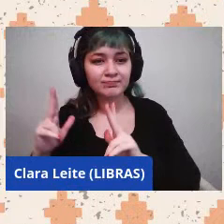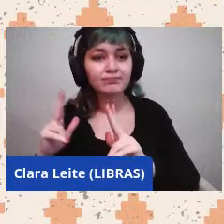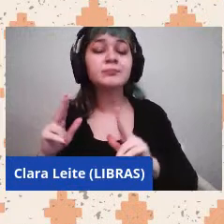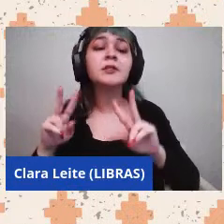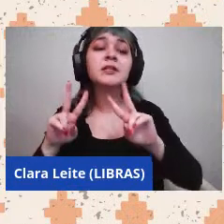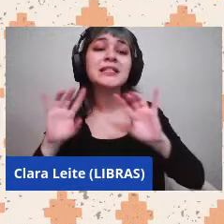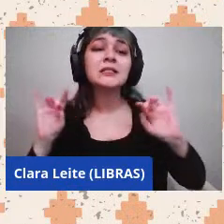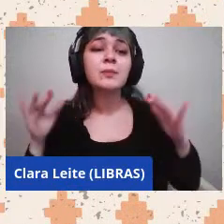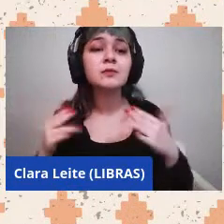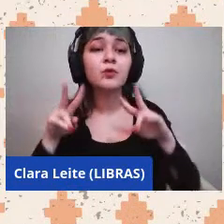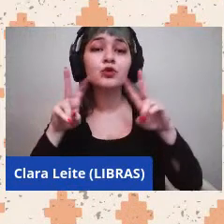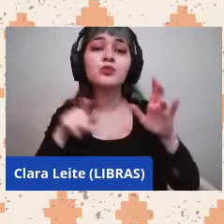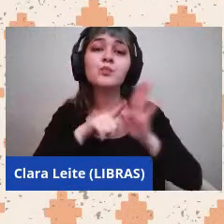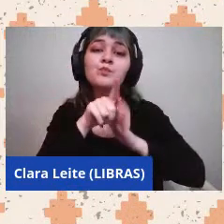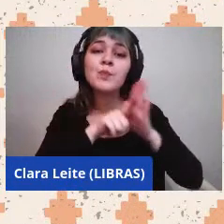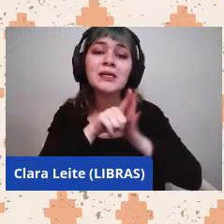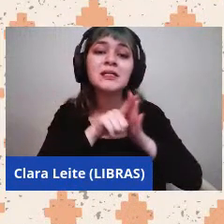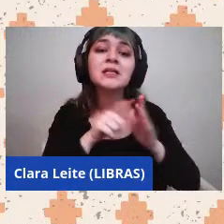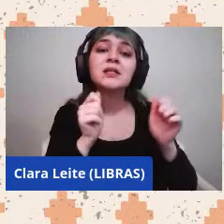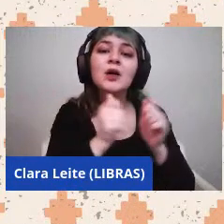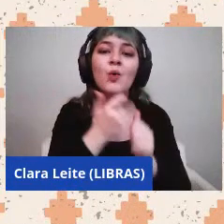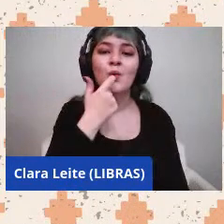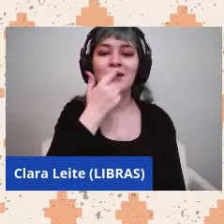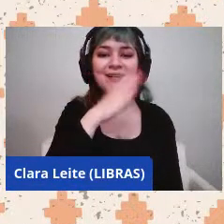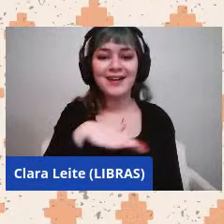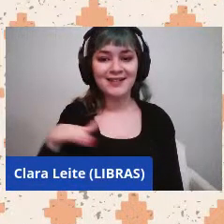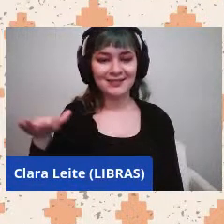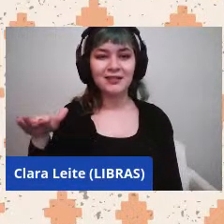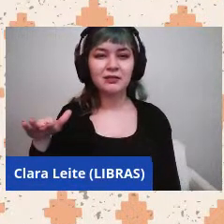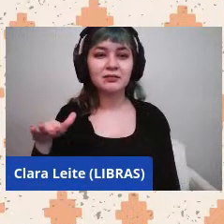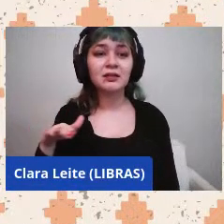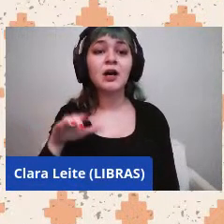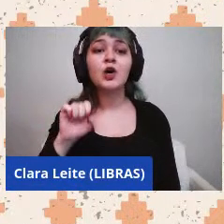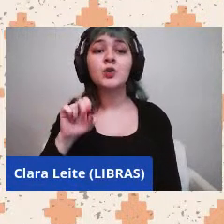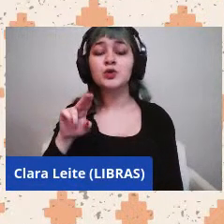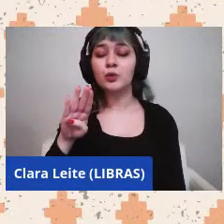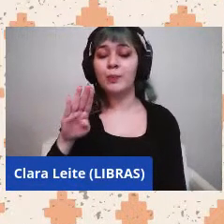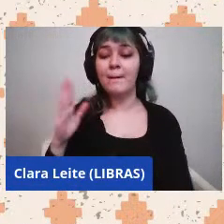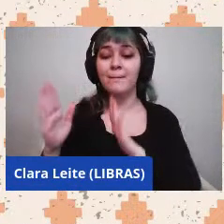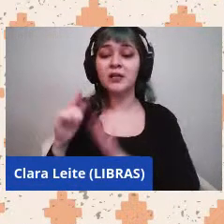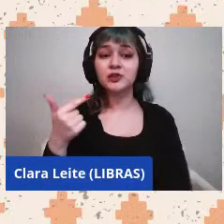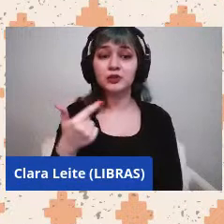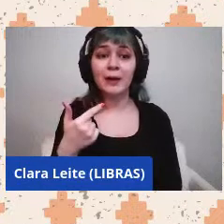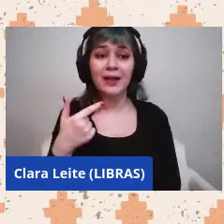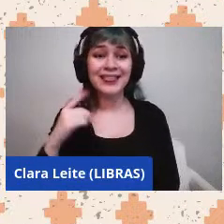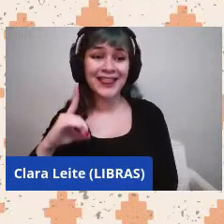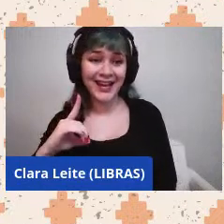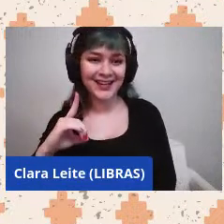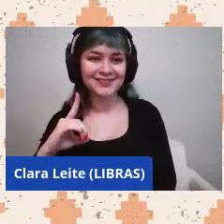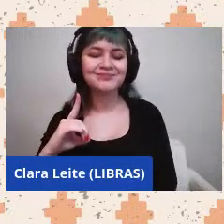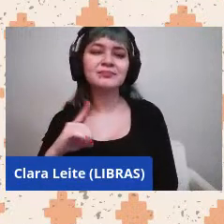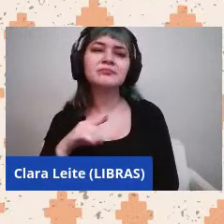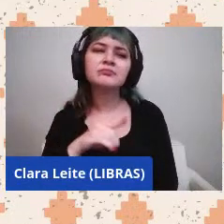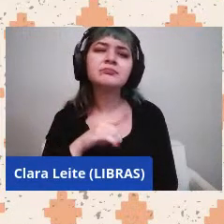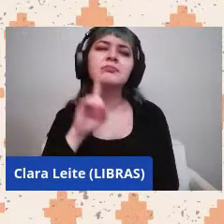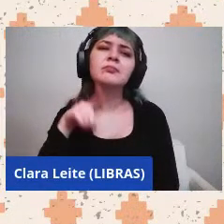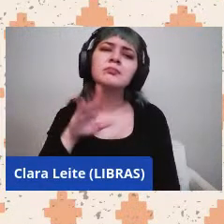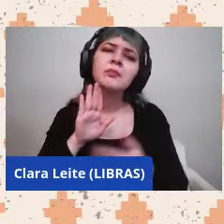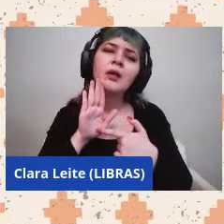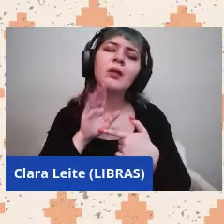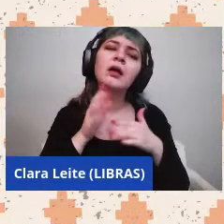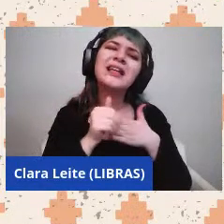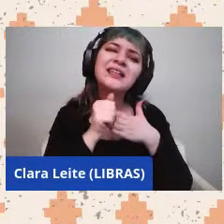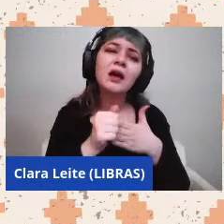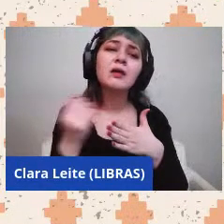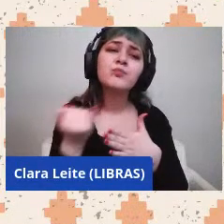about research with children, subpart D. But that tends to, it's important guidance, but